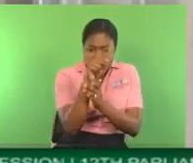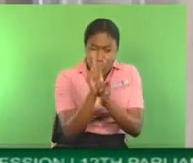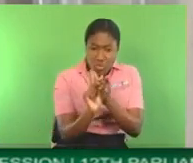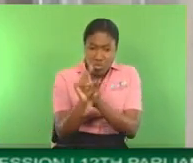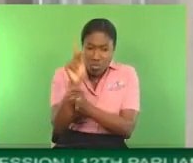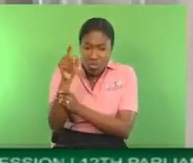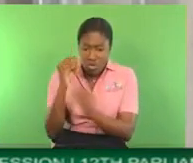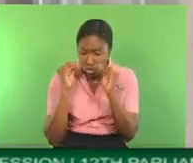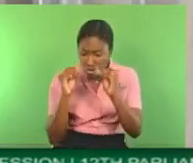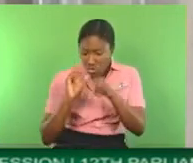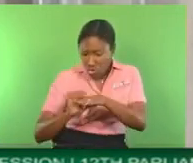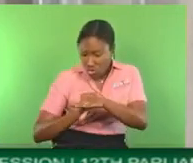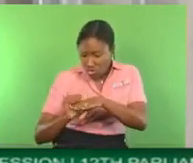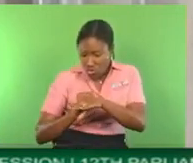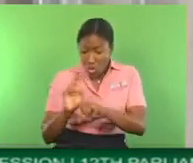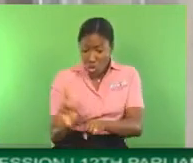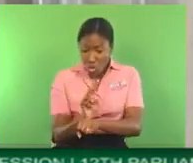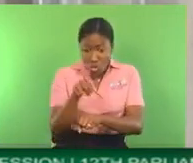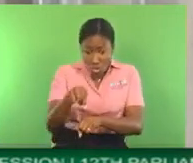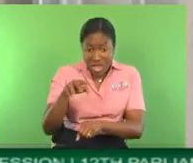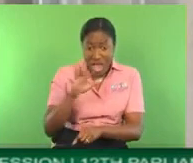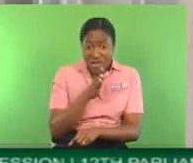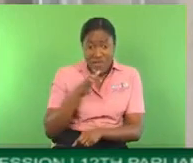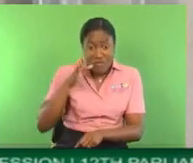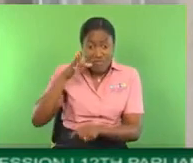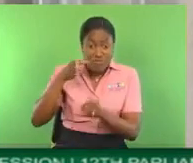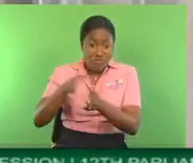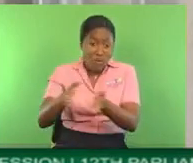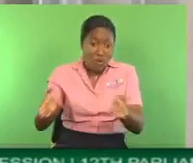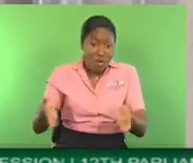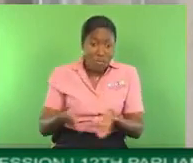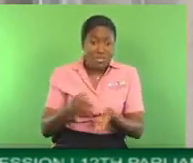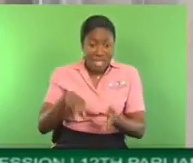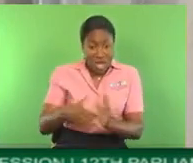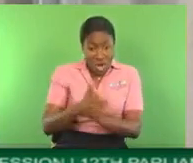ship them, use Mapa Farms, and they can actually learn a skill.